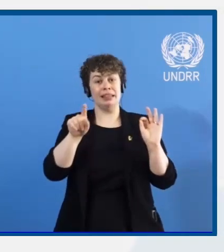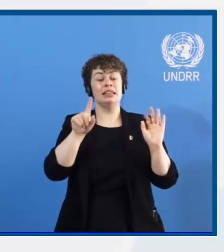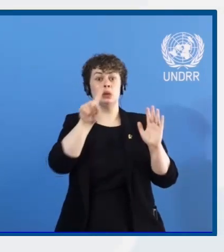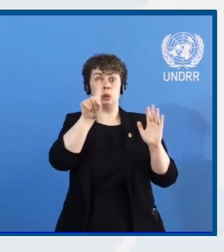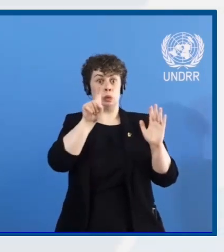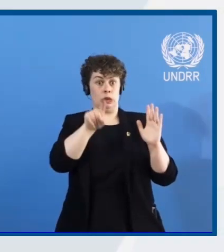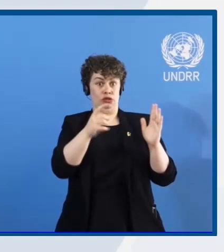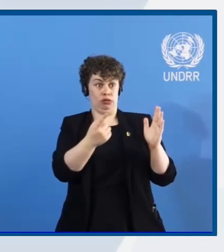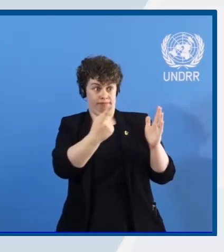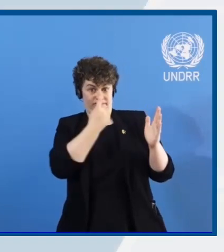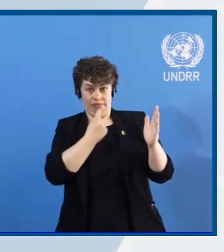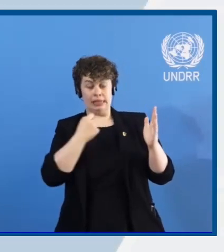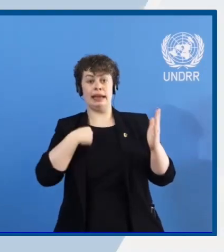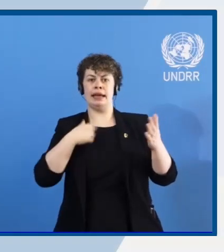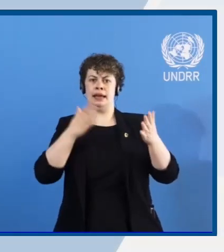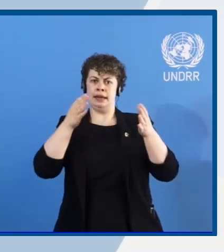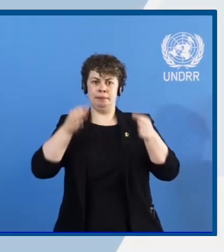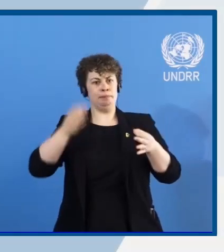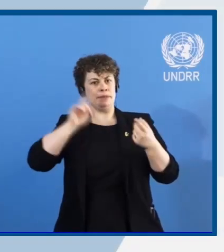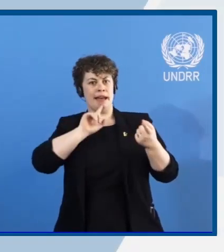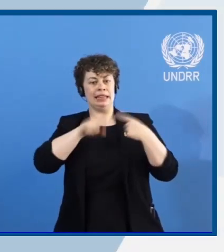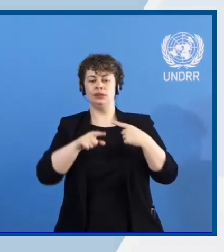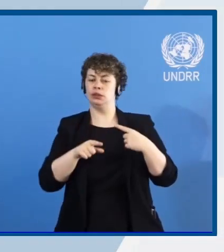the answer, but I know, and